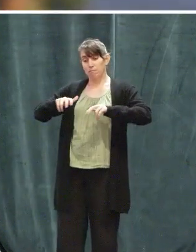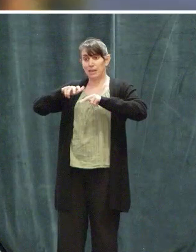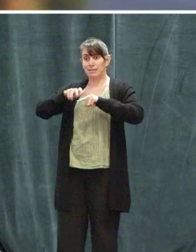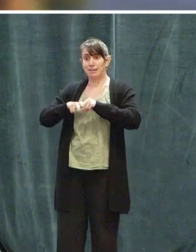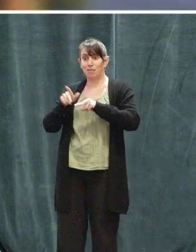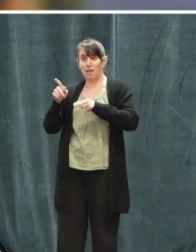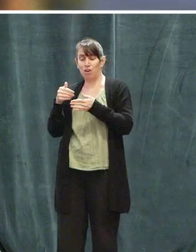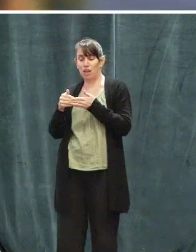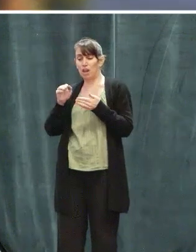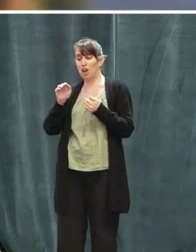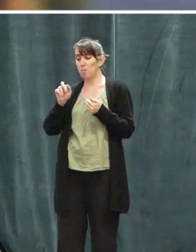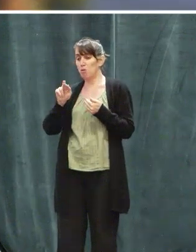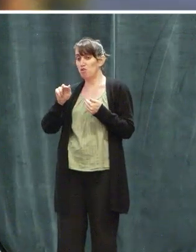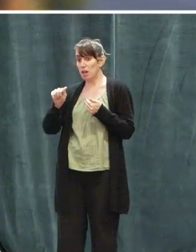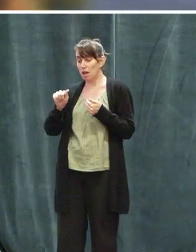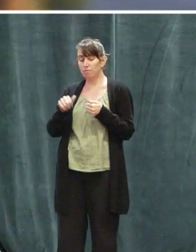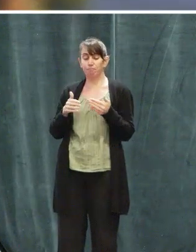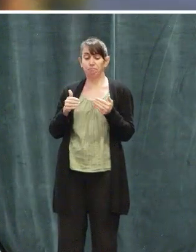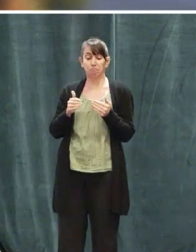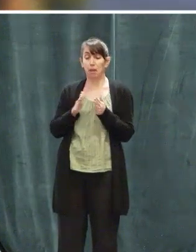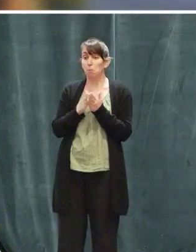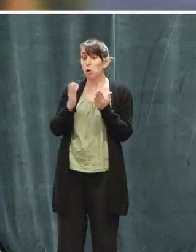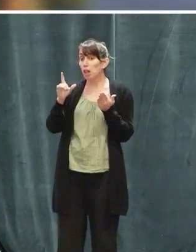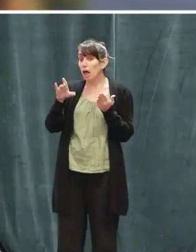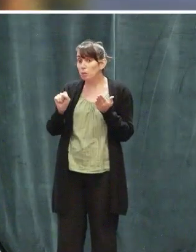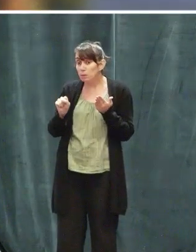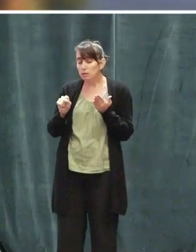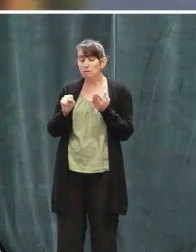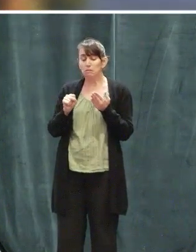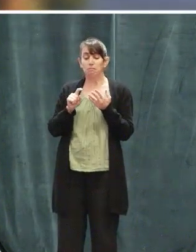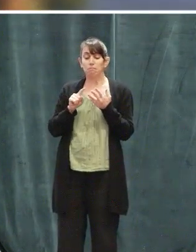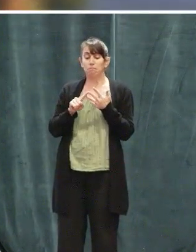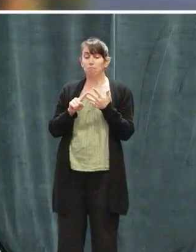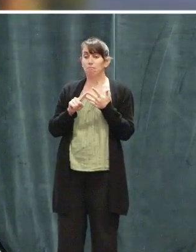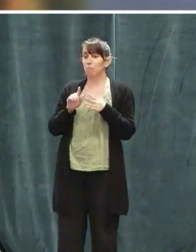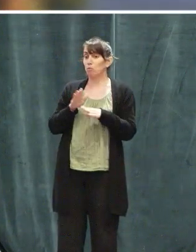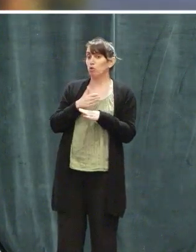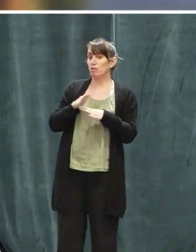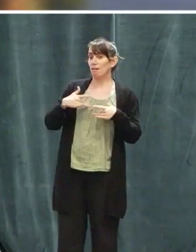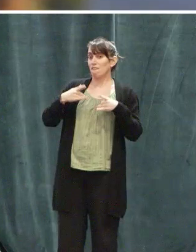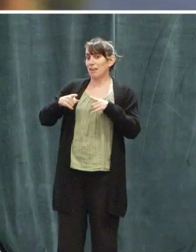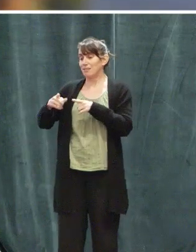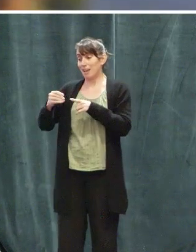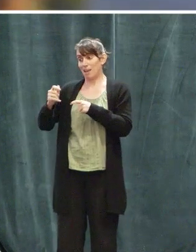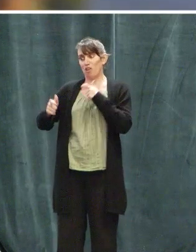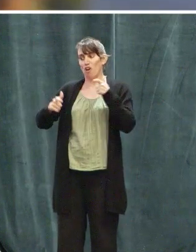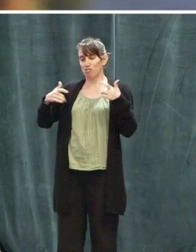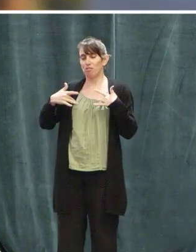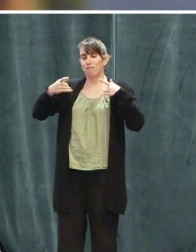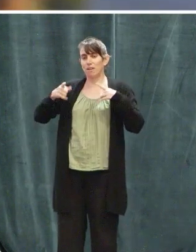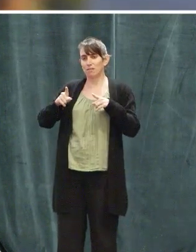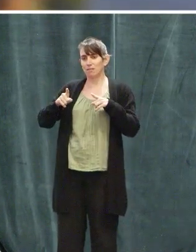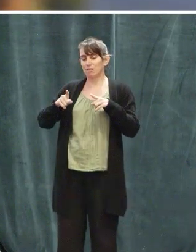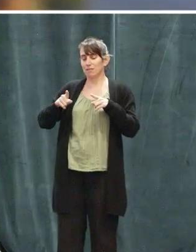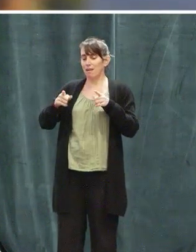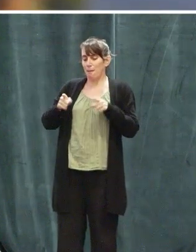have book clubs. You also have small scale music events that happen here, in addition to the larger events that happen in the